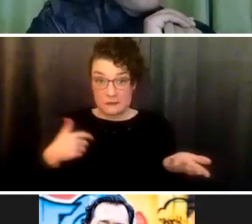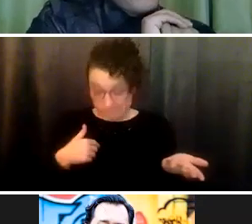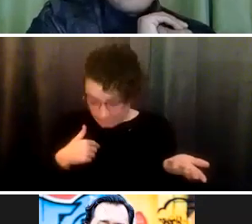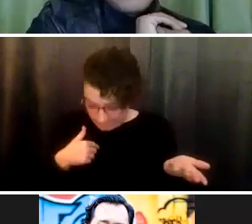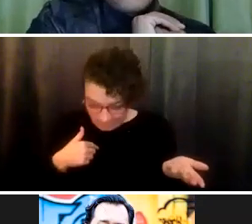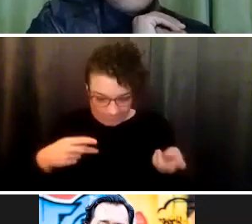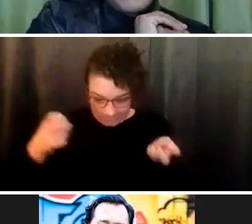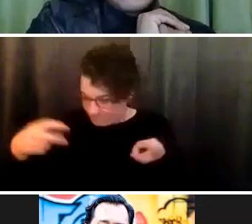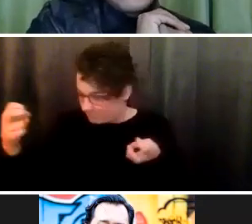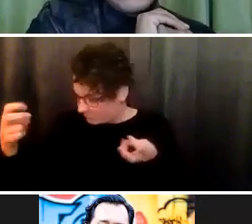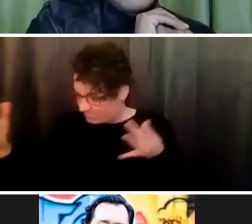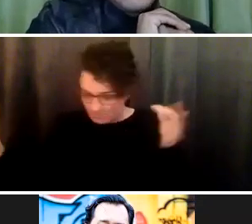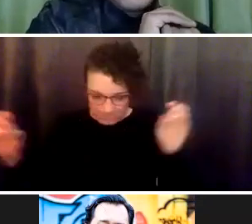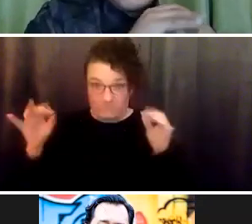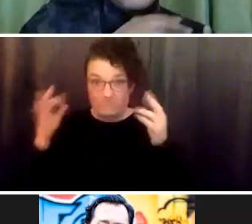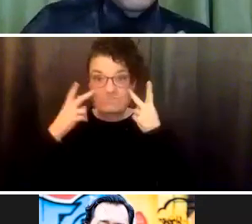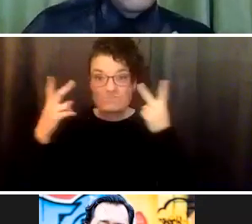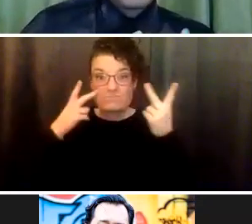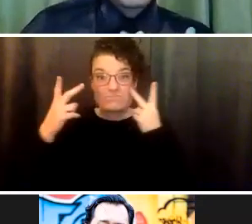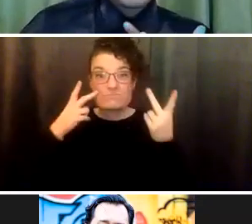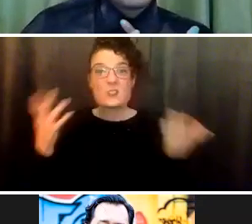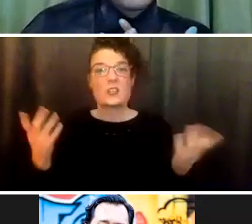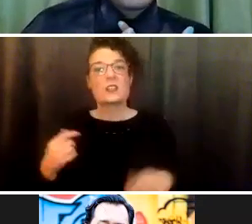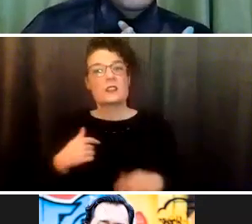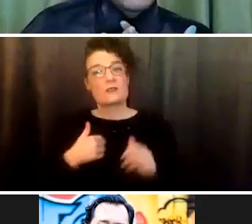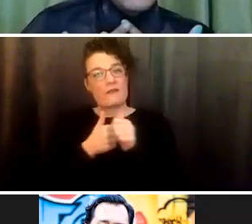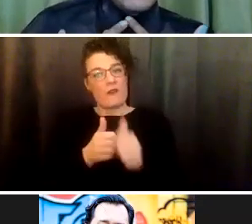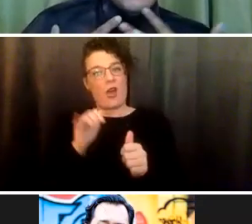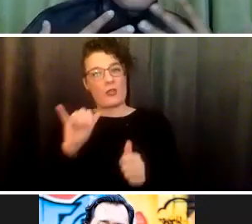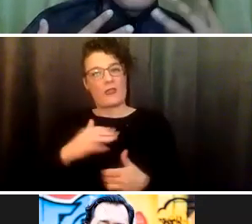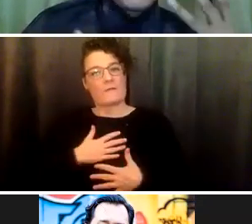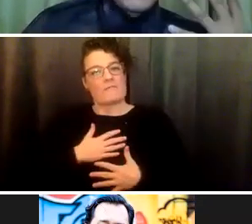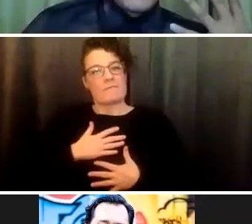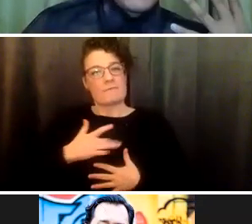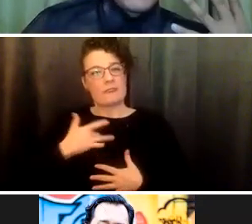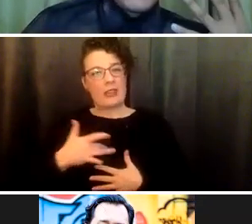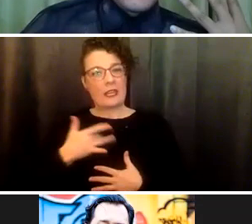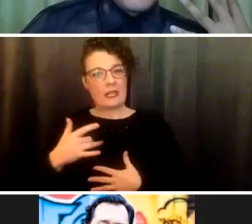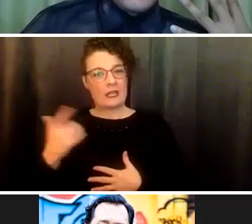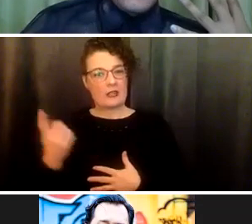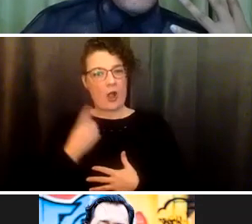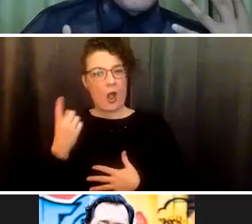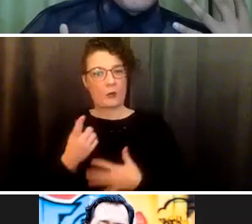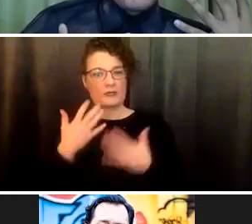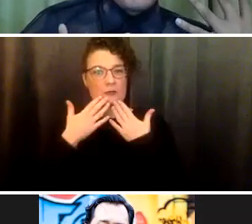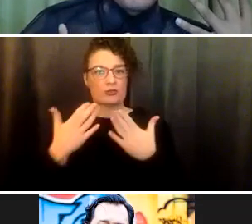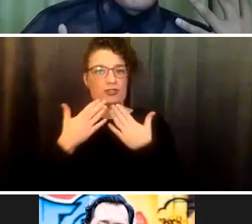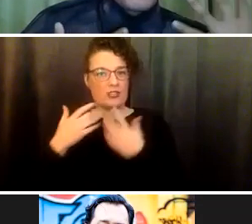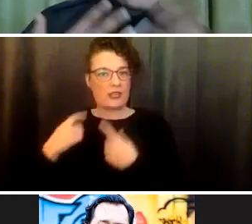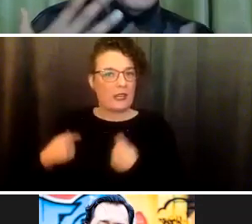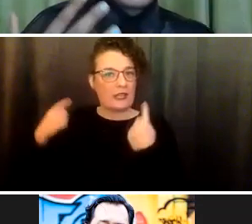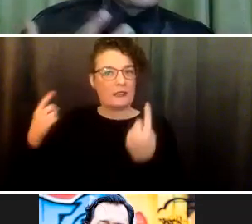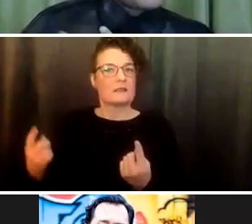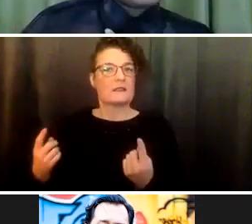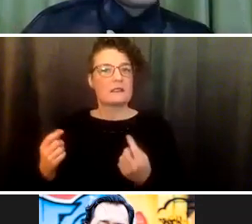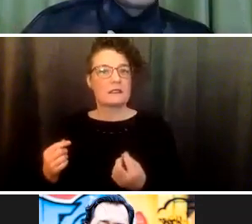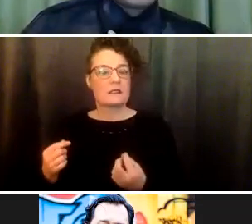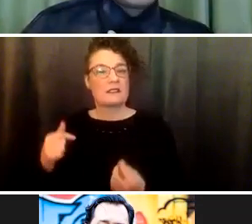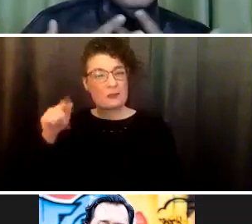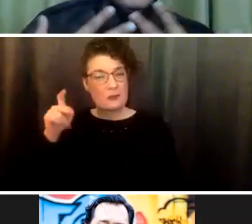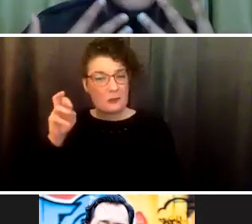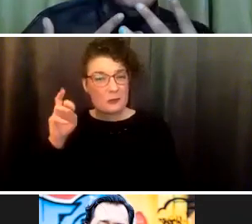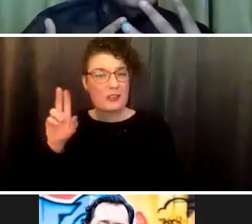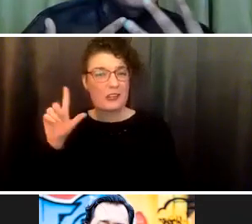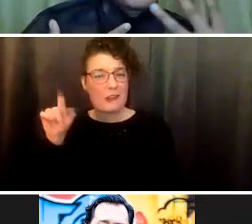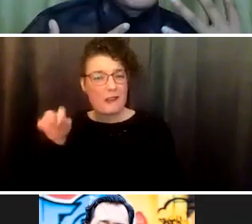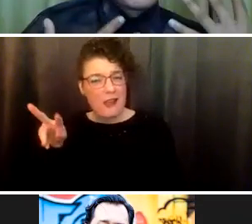kind of followed this feeling that I'd always been like really appreciative of, is that feeling of queer love